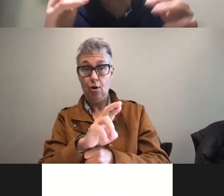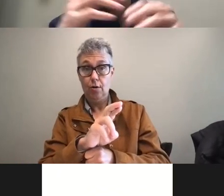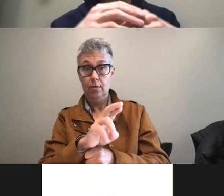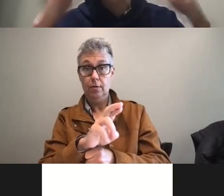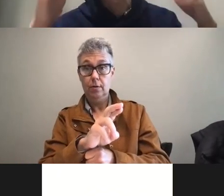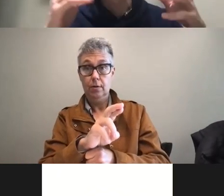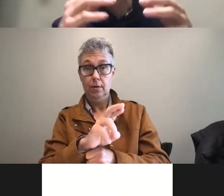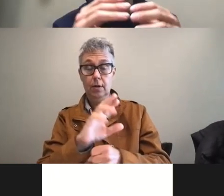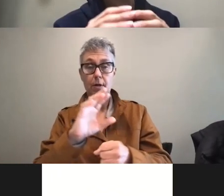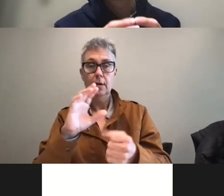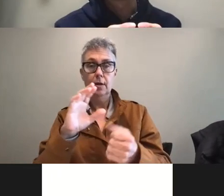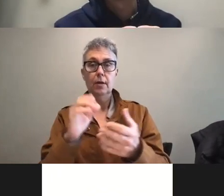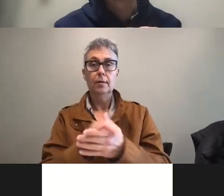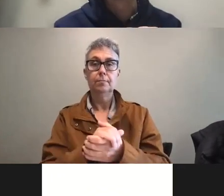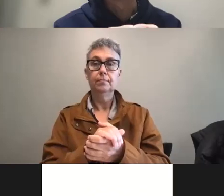kind of capture